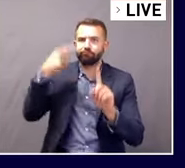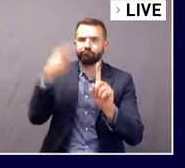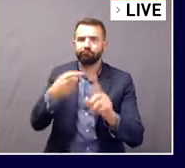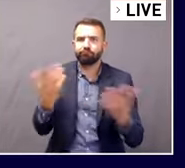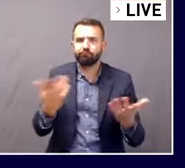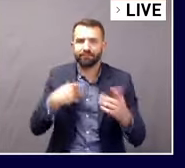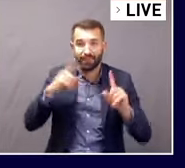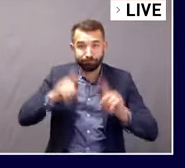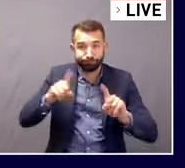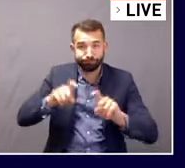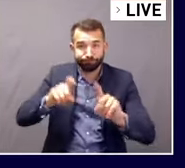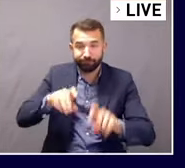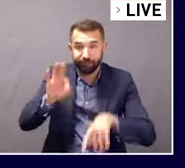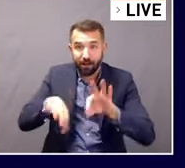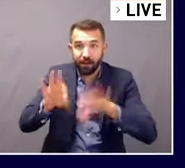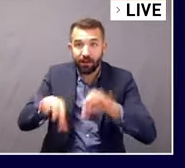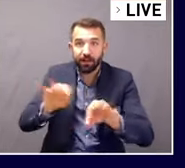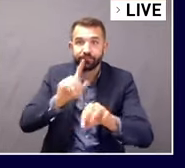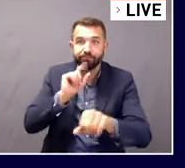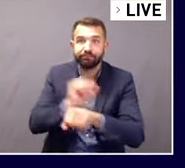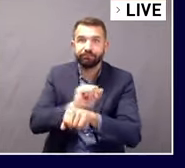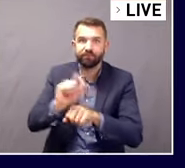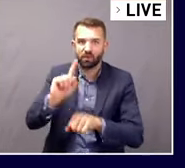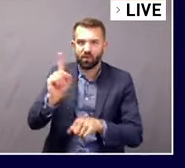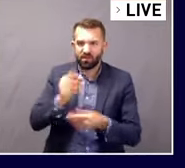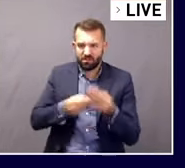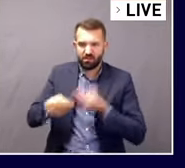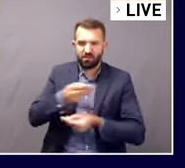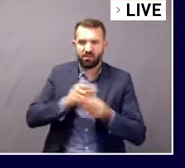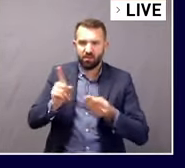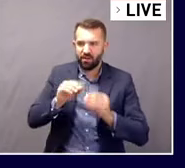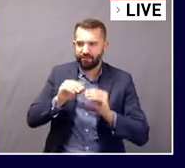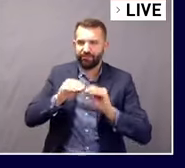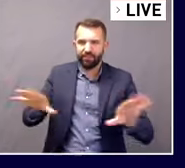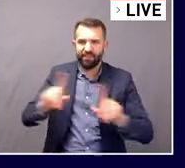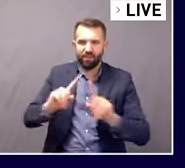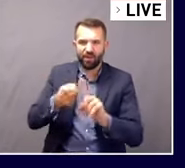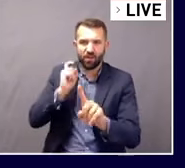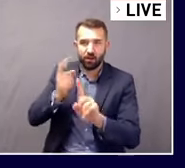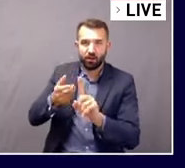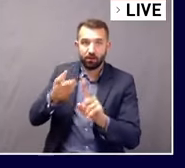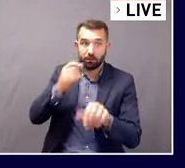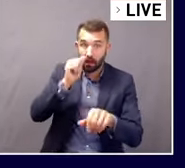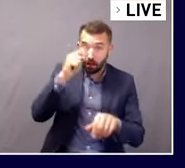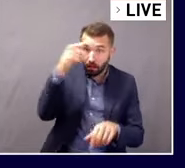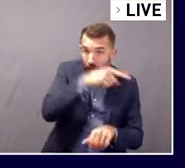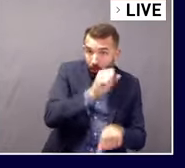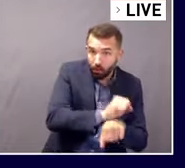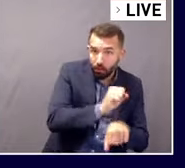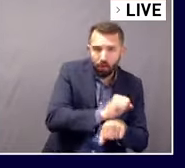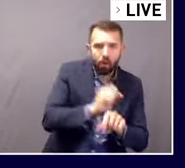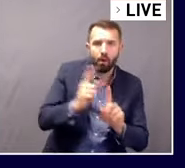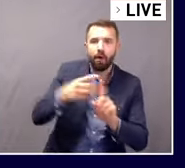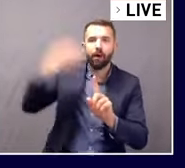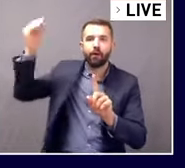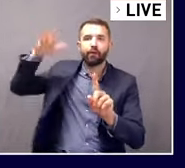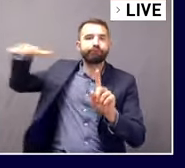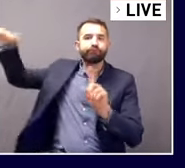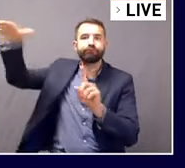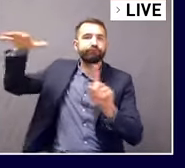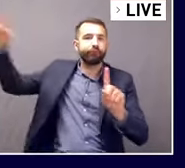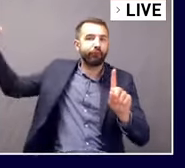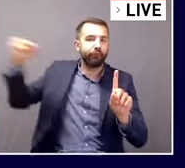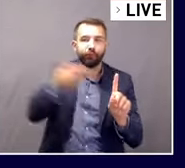site is the potential route of area of transmission or whether there may be other areas of transmission as well. We're working